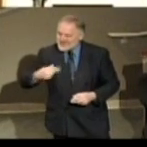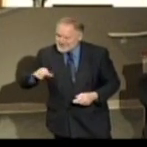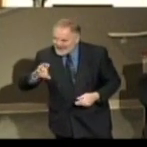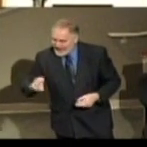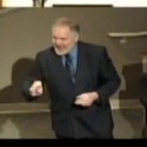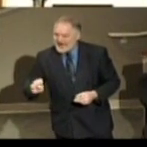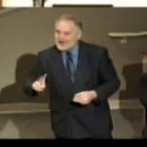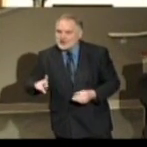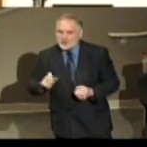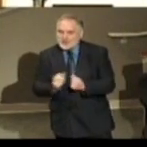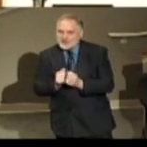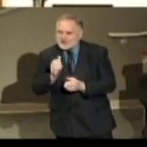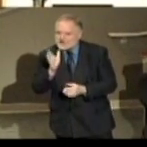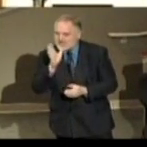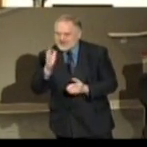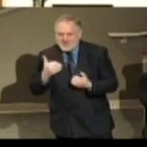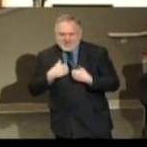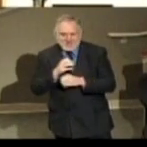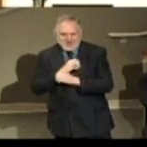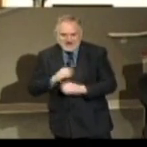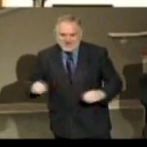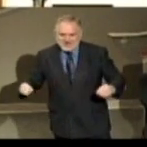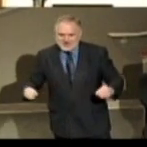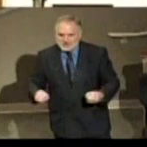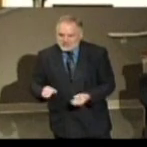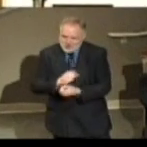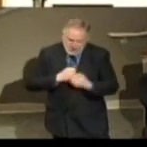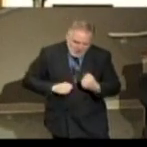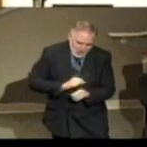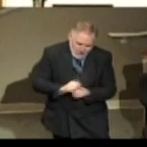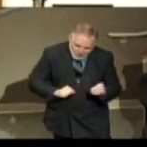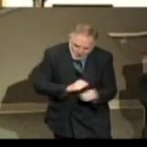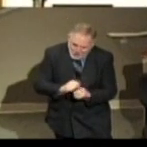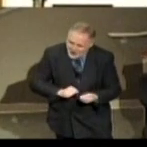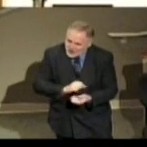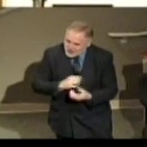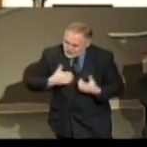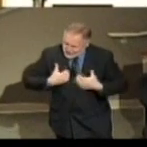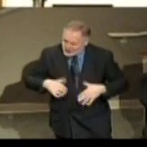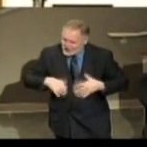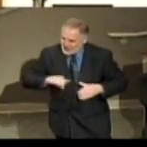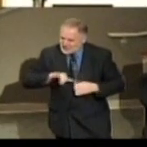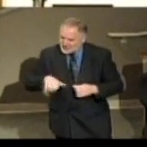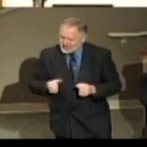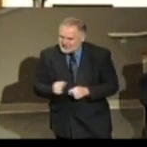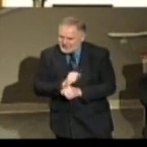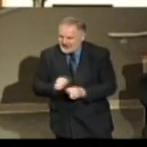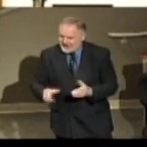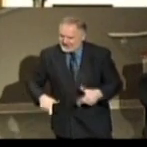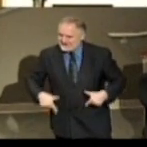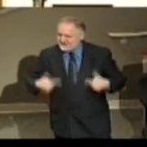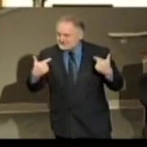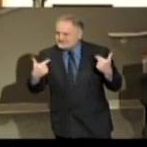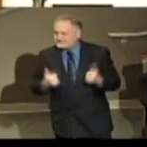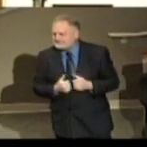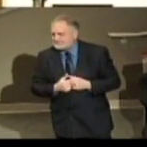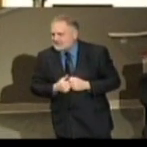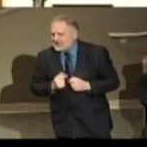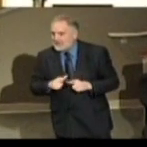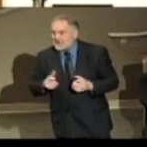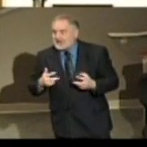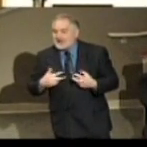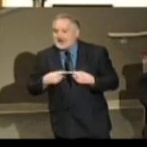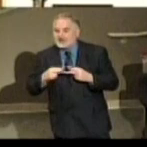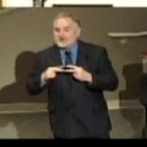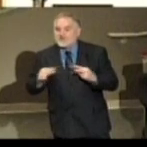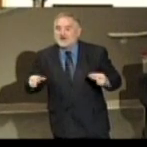They had nothing. She took in laundry just to make their ends meet. But he had a